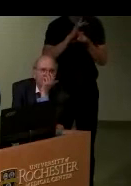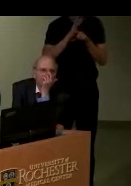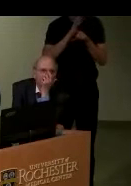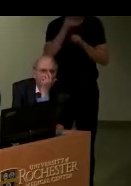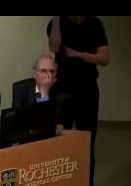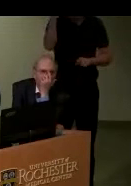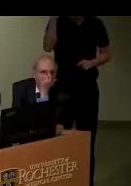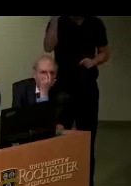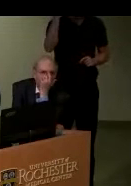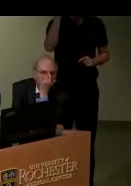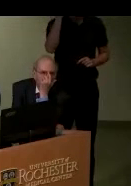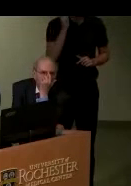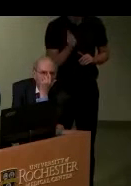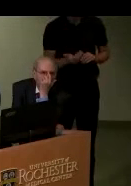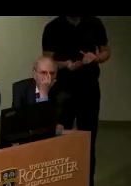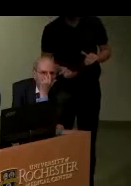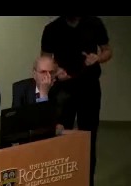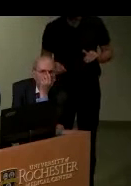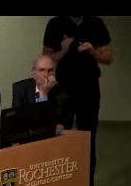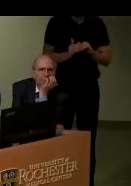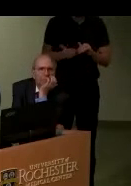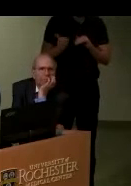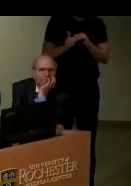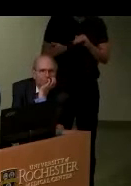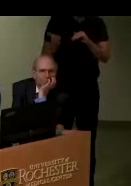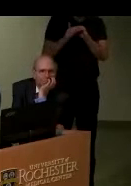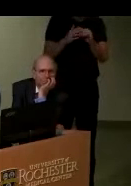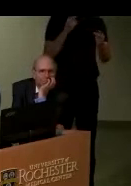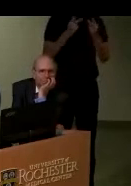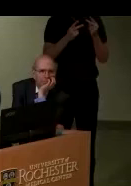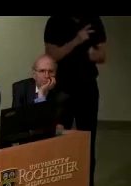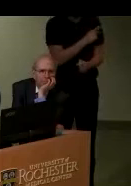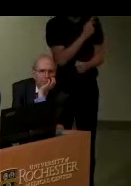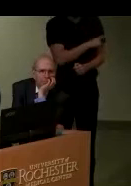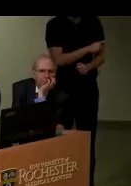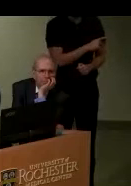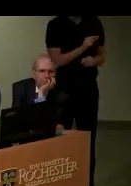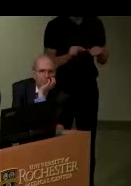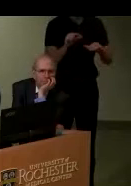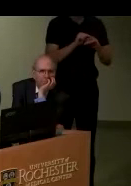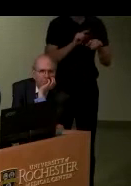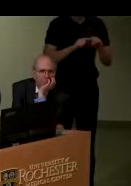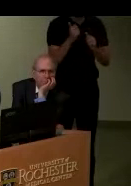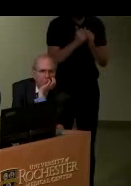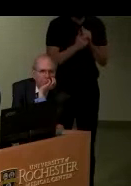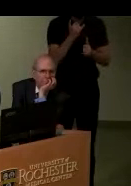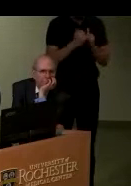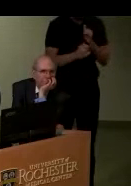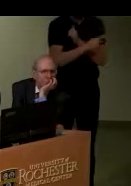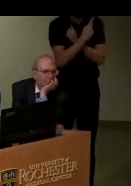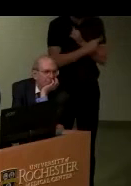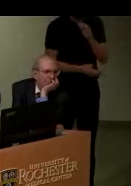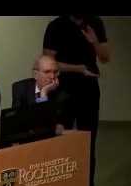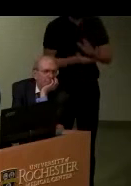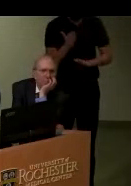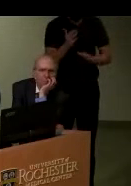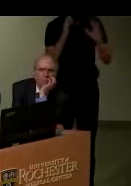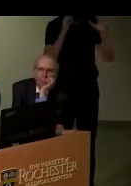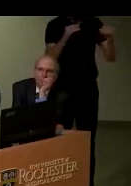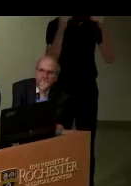roof. There was an incremental increase in seeing patients, but everybody went home when the last patient left.